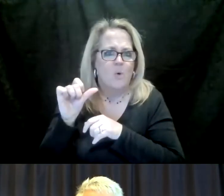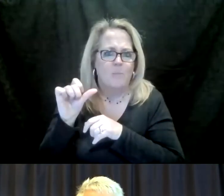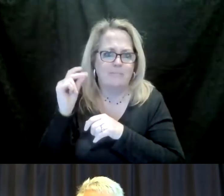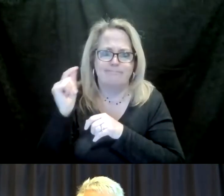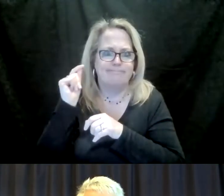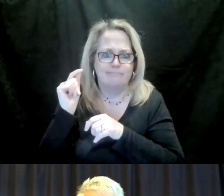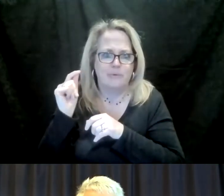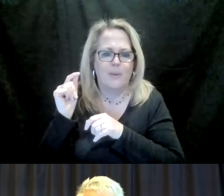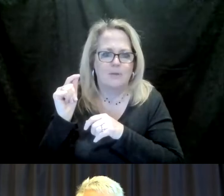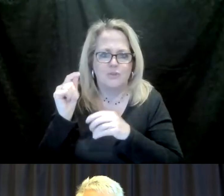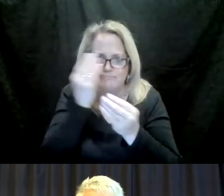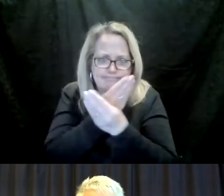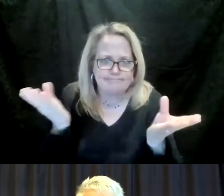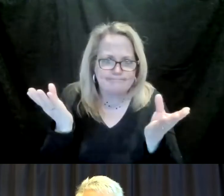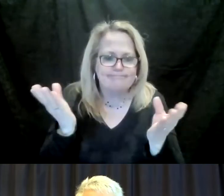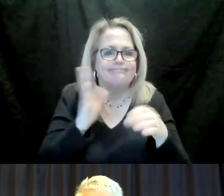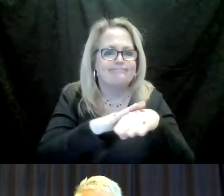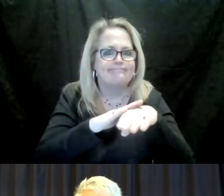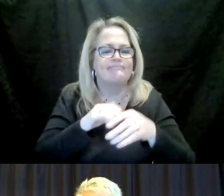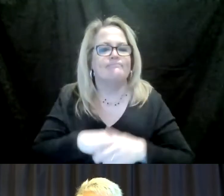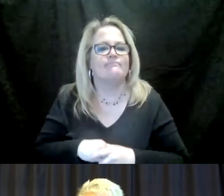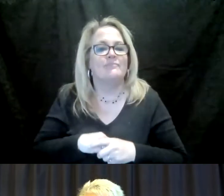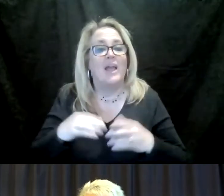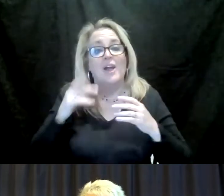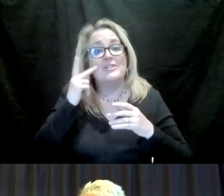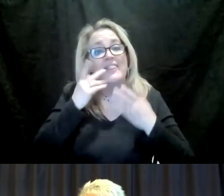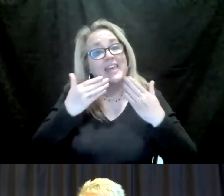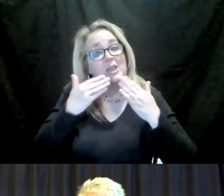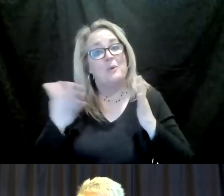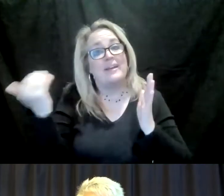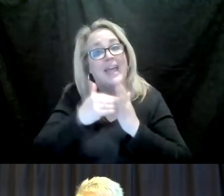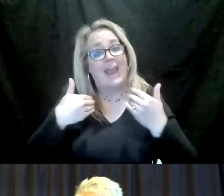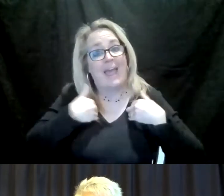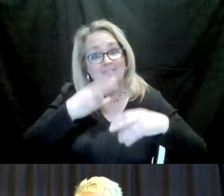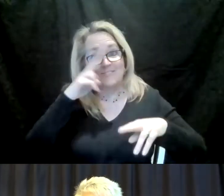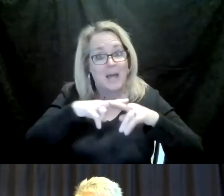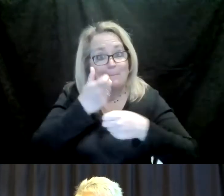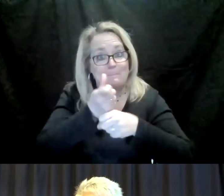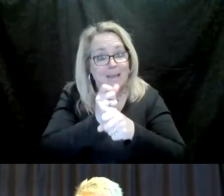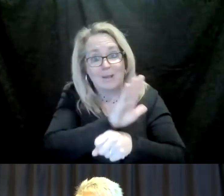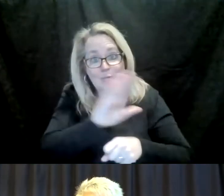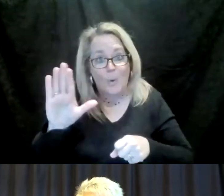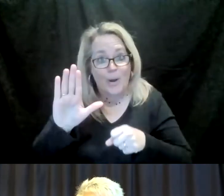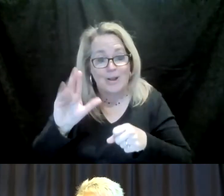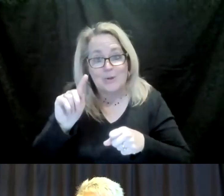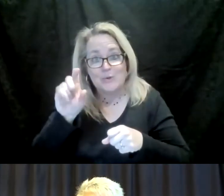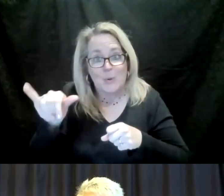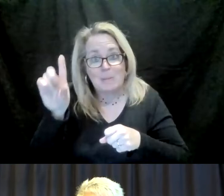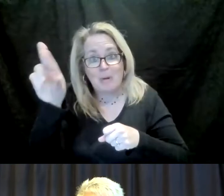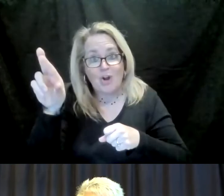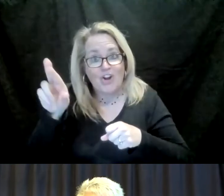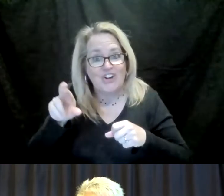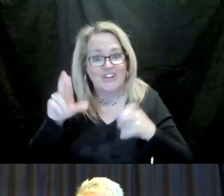immediate turnaround, just so you know. Right. So thank you all again, and have fun making your toy bars. There's one